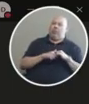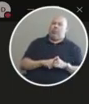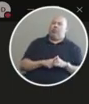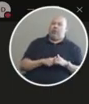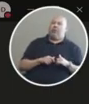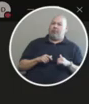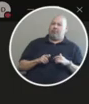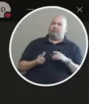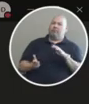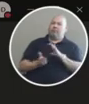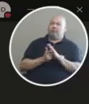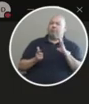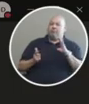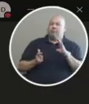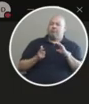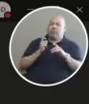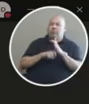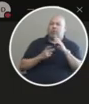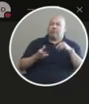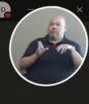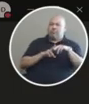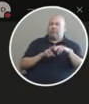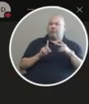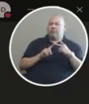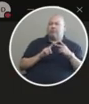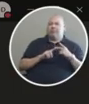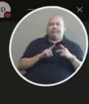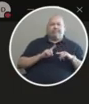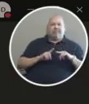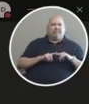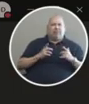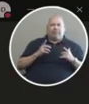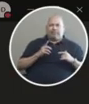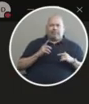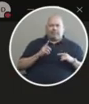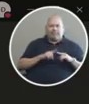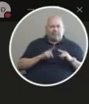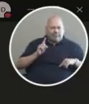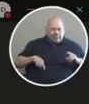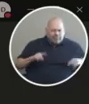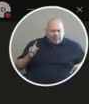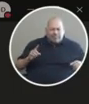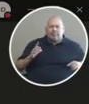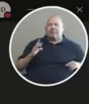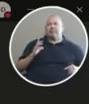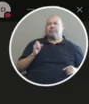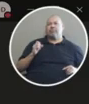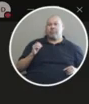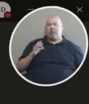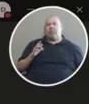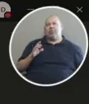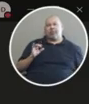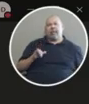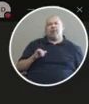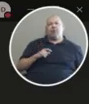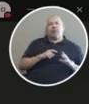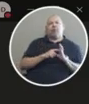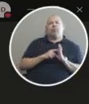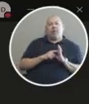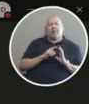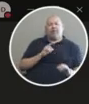ordinance prohibited raising prices for a variety of categories. So it would